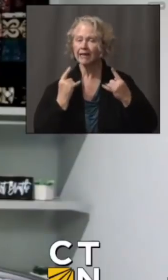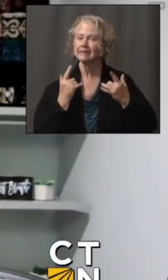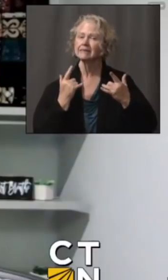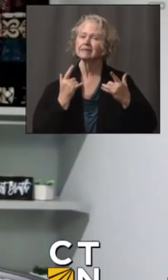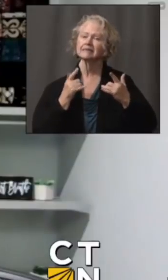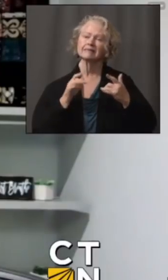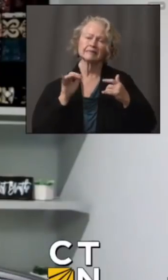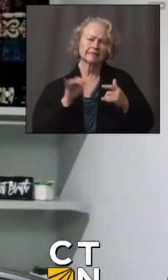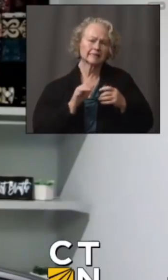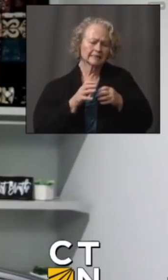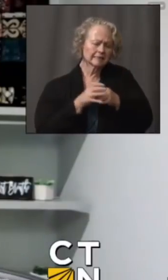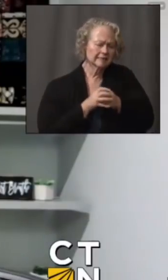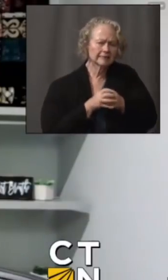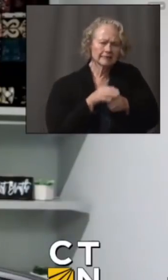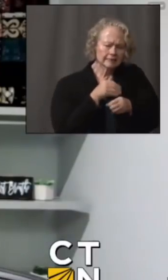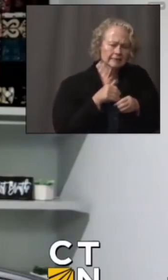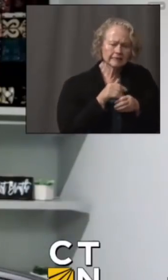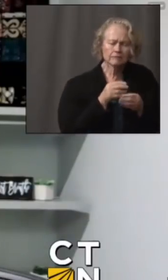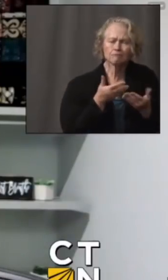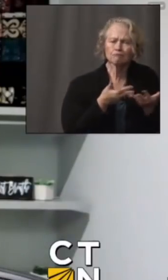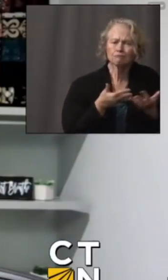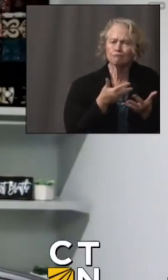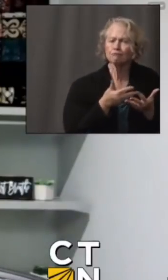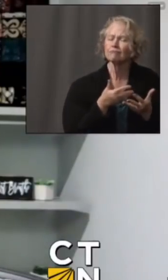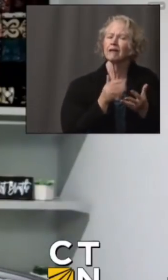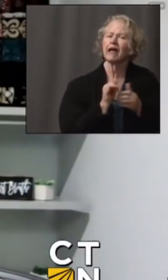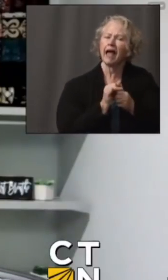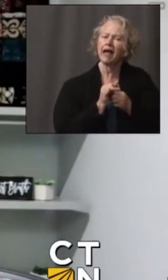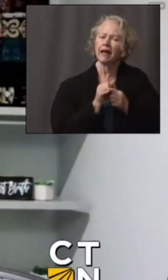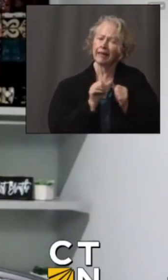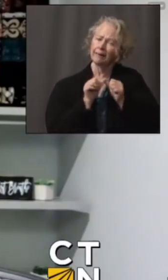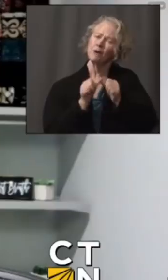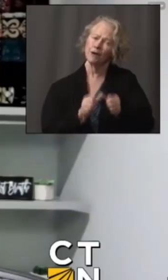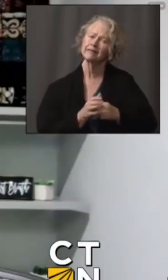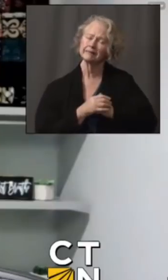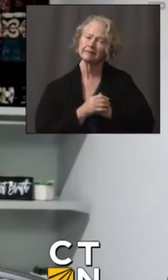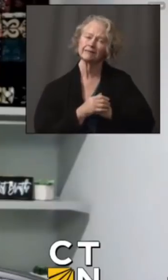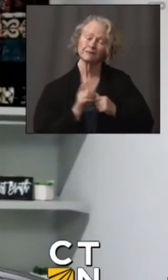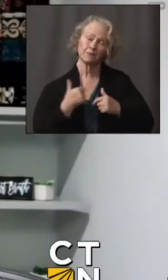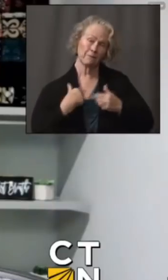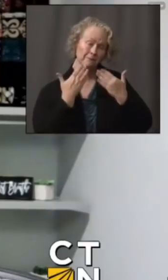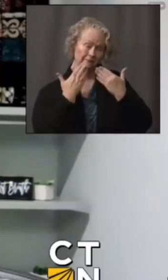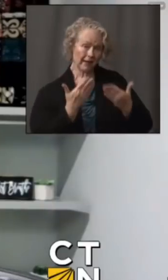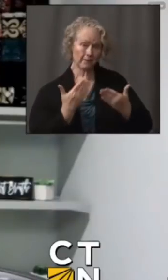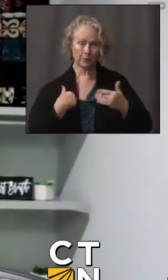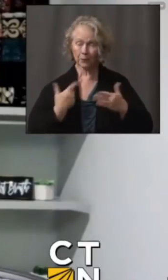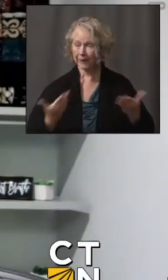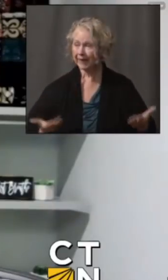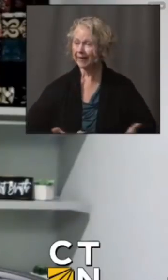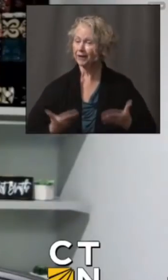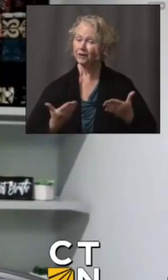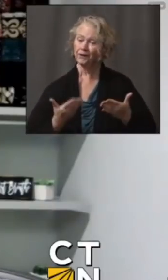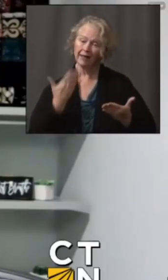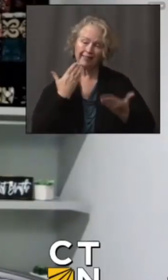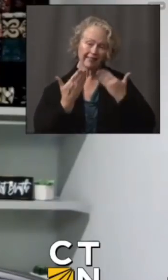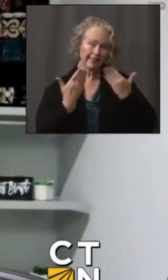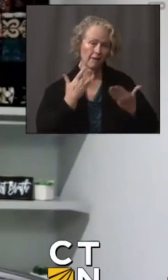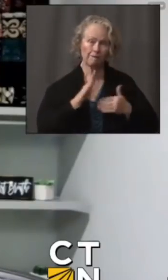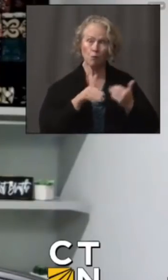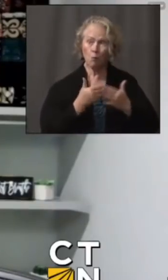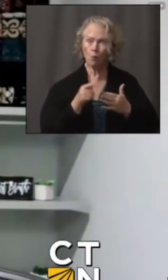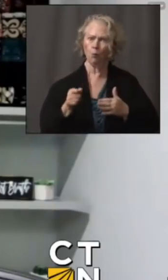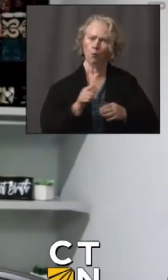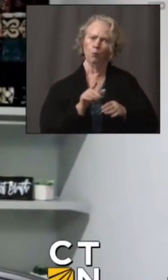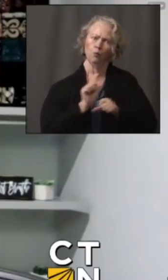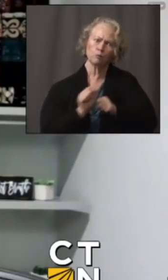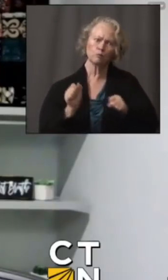social bubbles tight. We will emerge on the other end of this. So I'm really grateful to be here, to thank everyone in person for everything you're doing. And